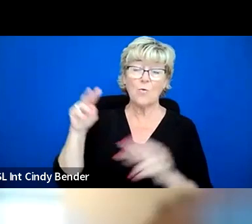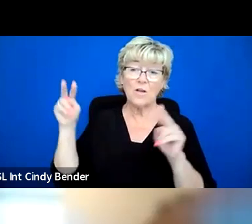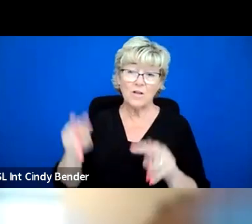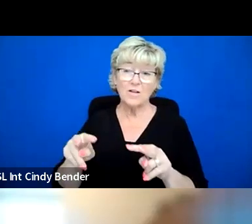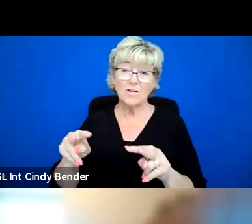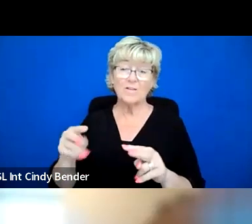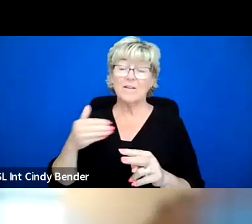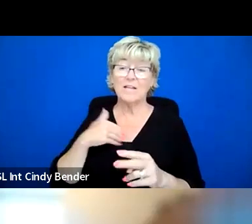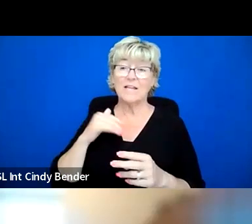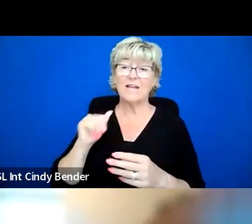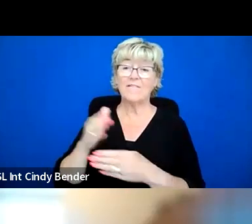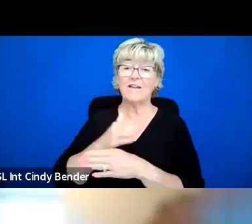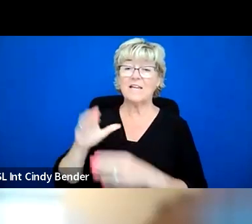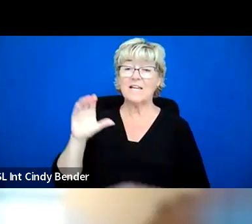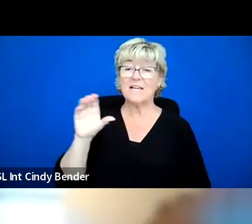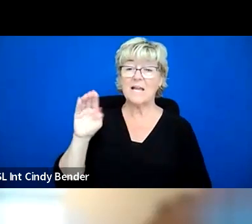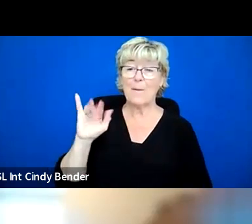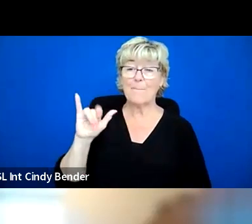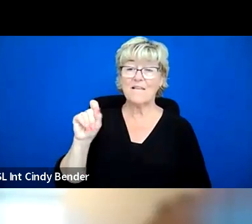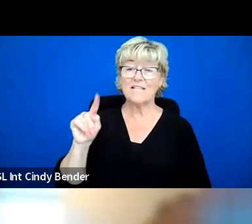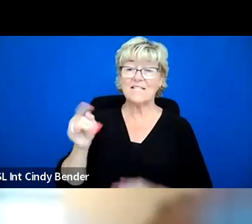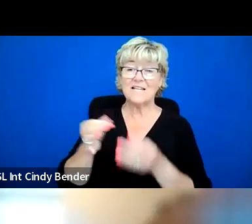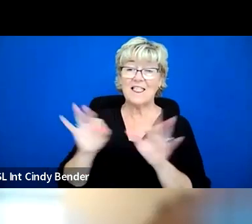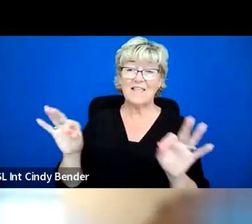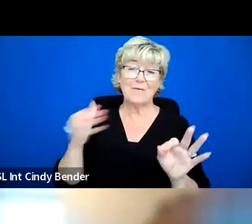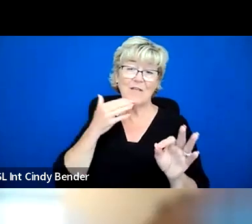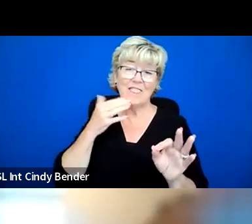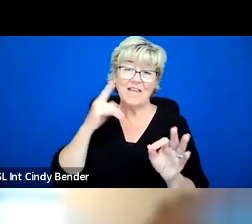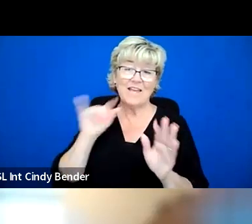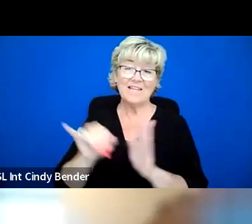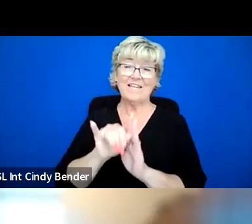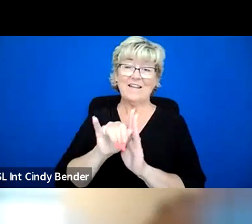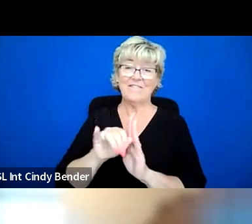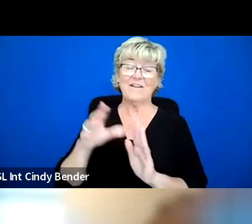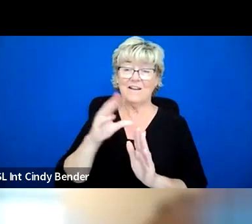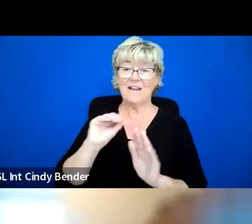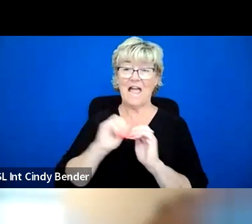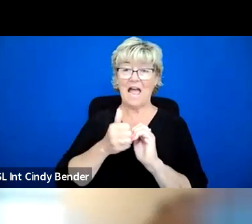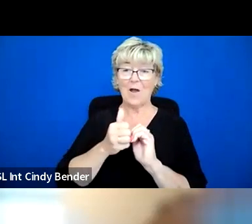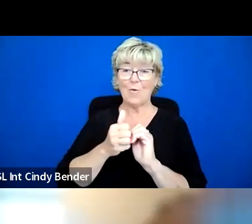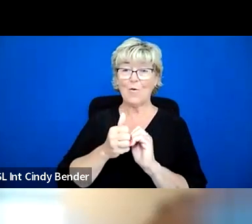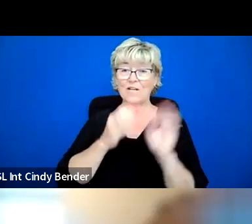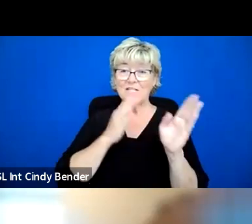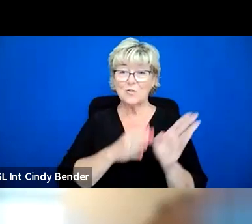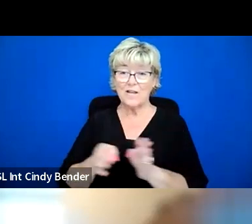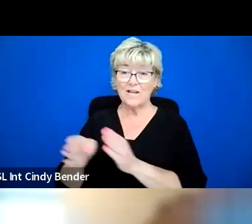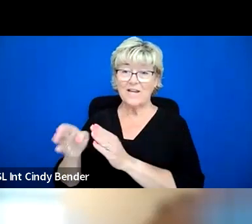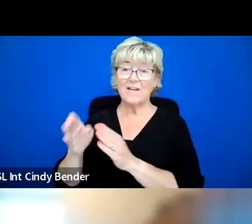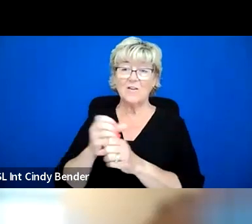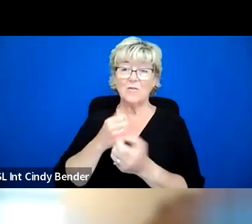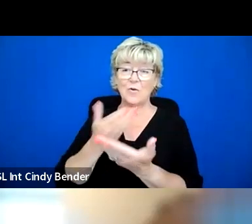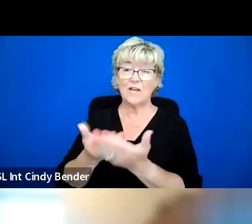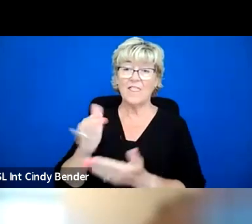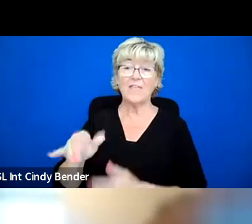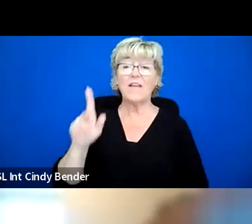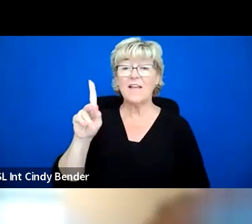able to have that shared CMIS language. So thank you for identifying that and some how-to strategies on getting there.